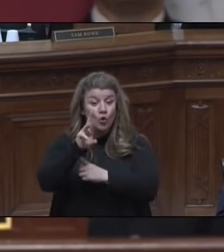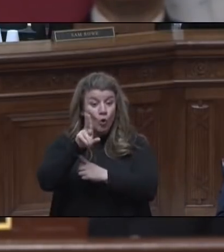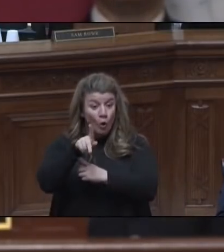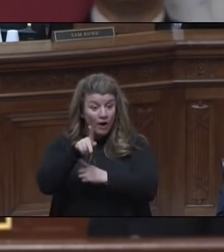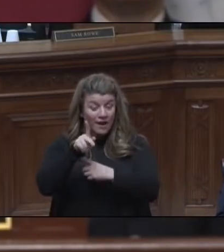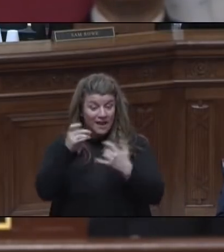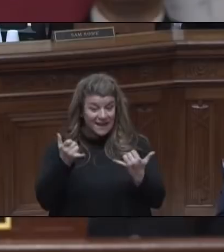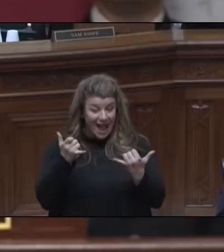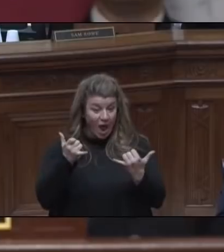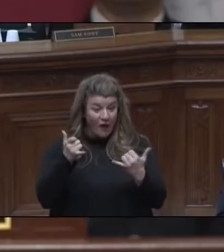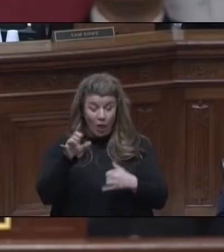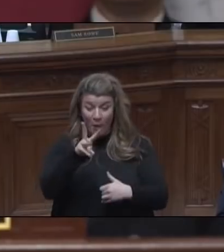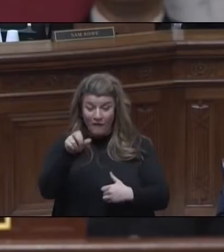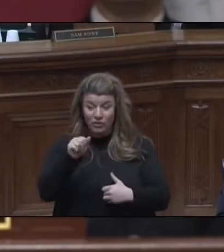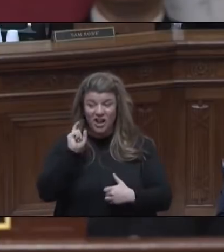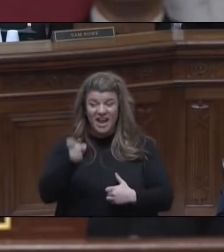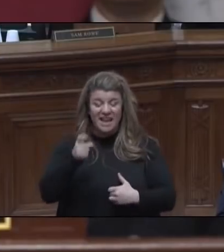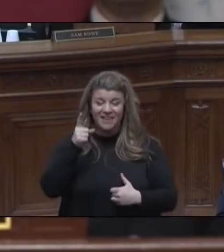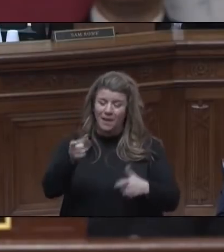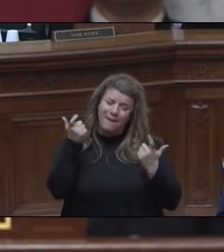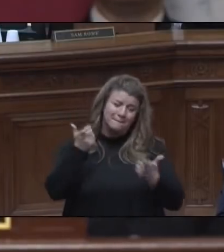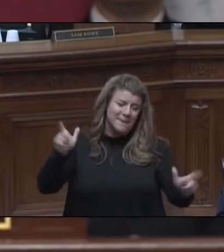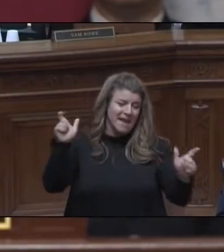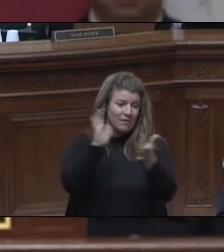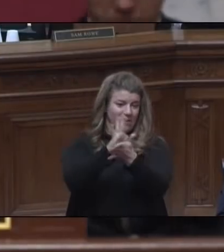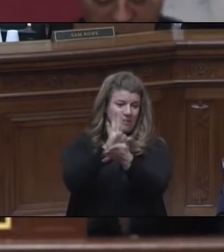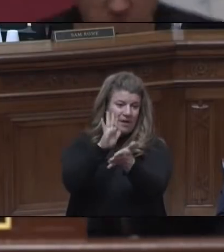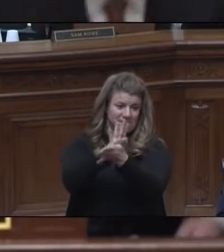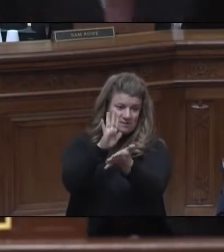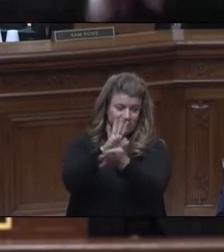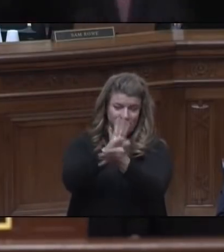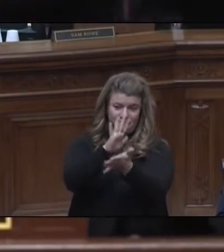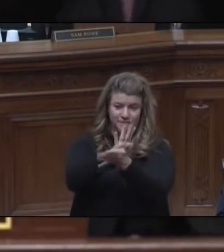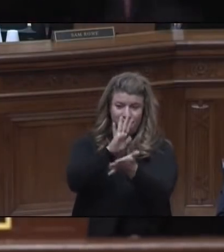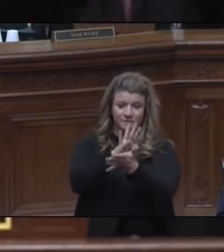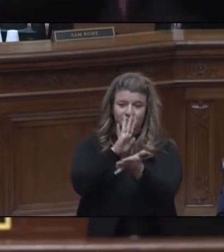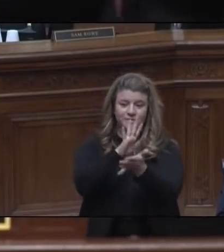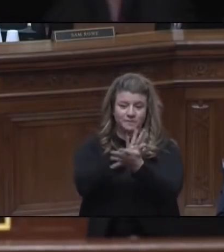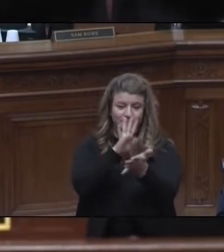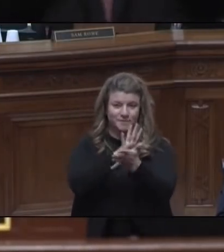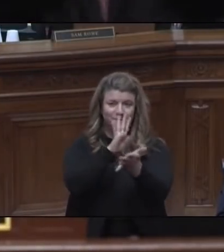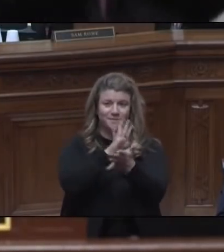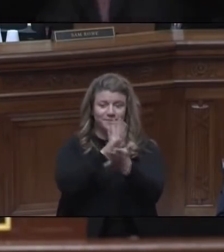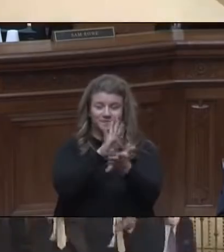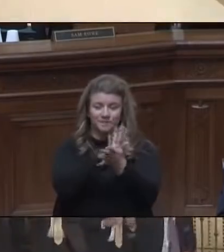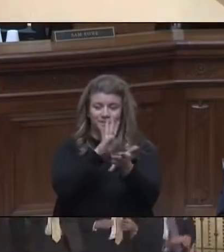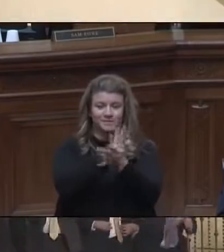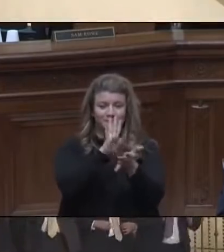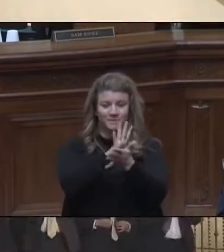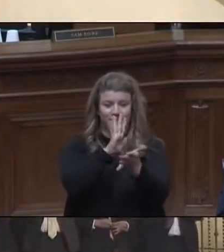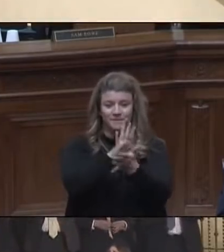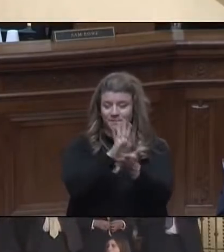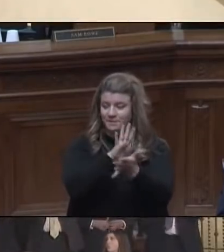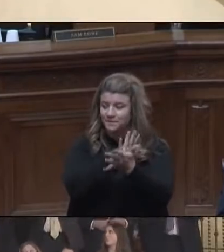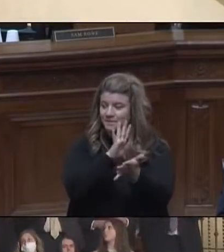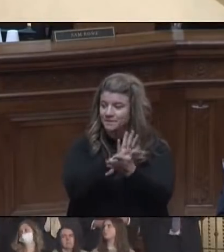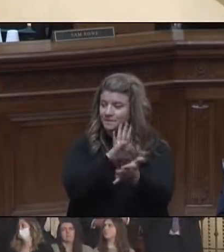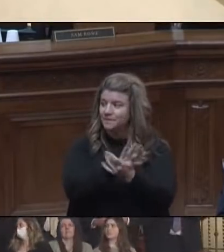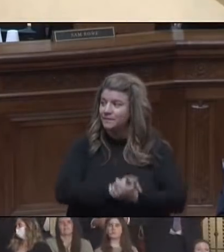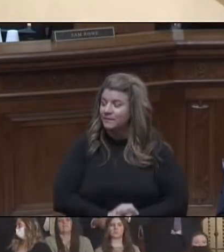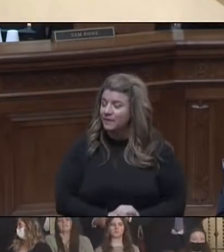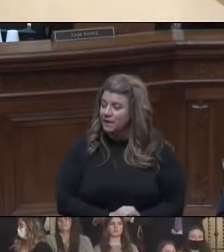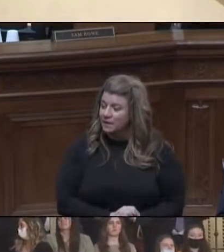right now. And if you could give them a monstrous round of applause, David Patuplian,